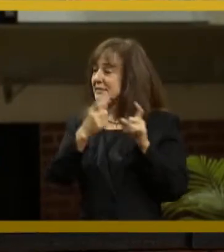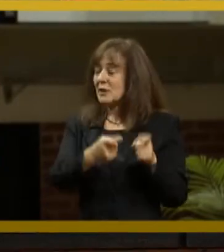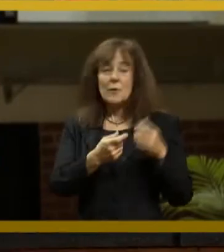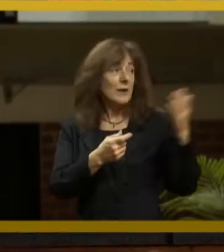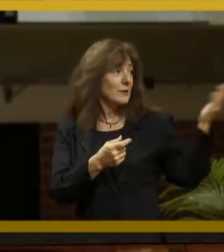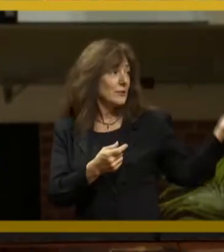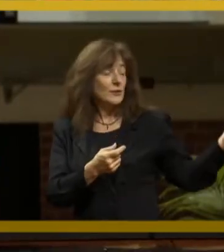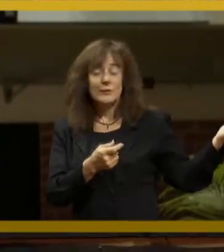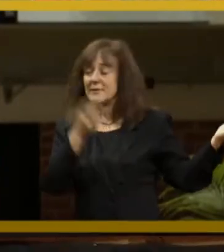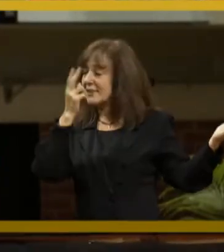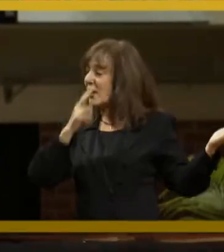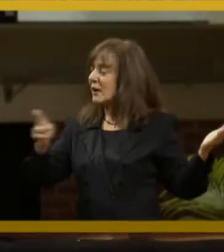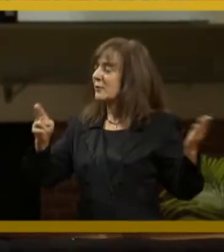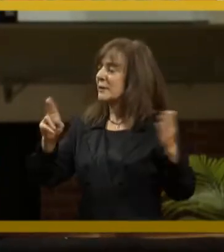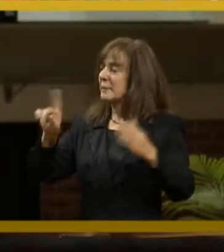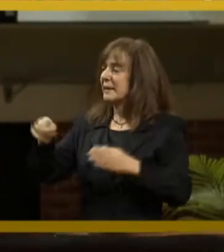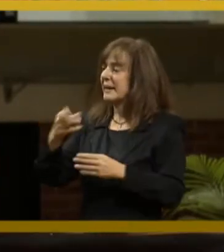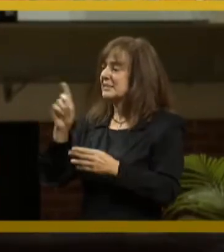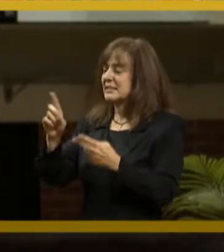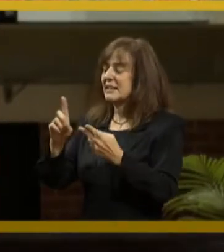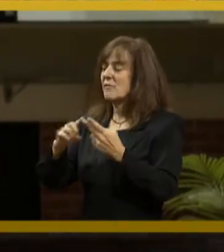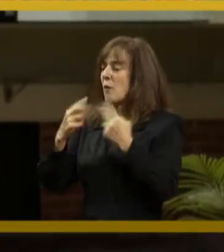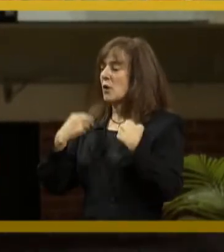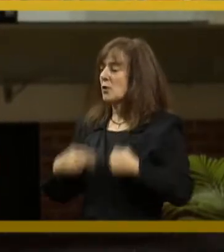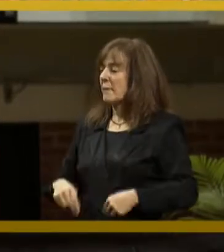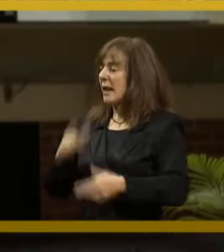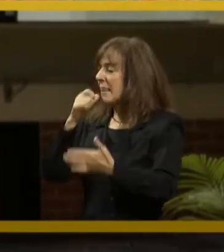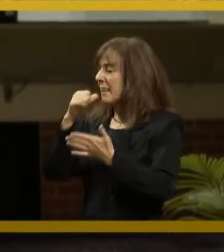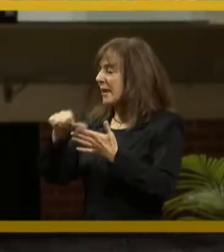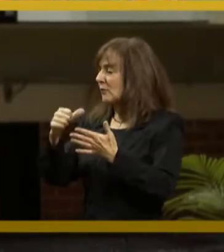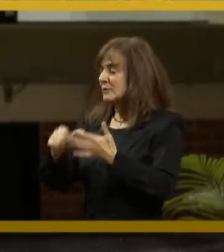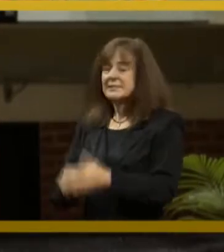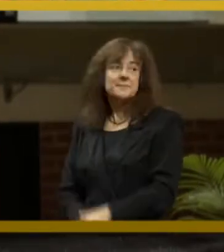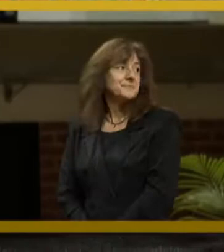you an honorary doctorate of humane letters.